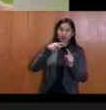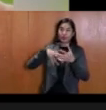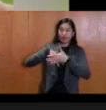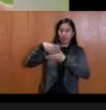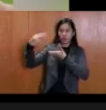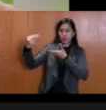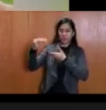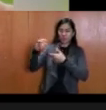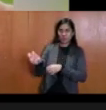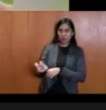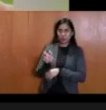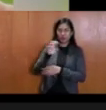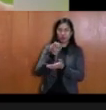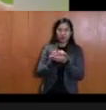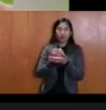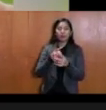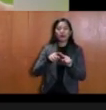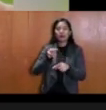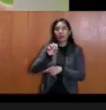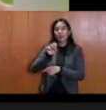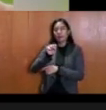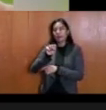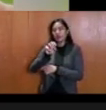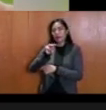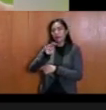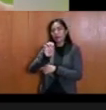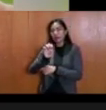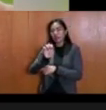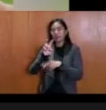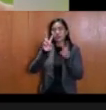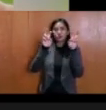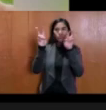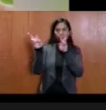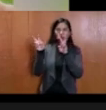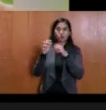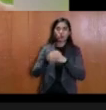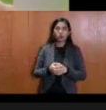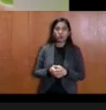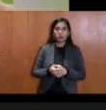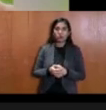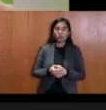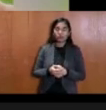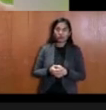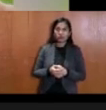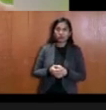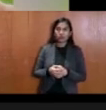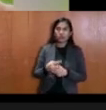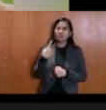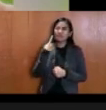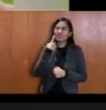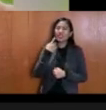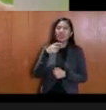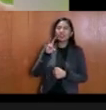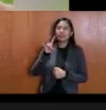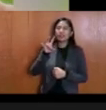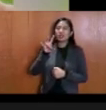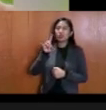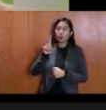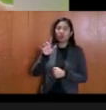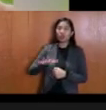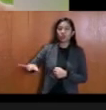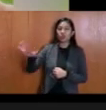the MSME issue has been mentioned many times, and you mentioned 71 million across Southeast Asia. So it's really